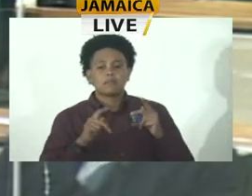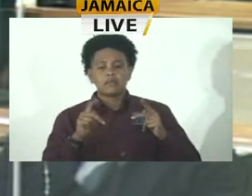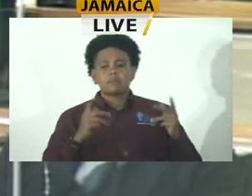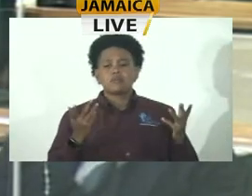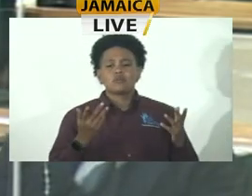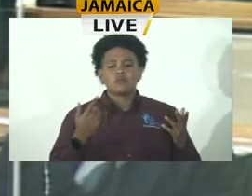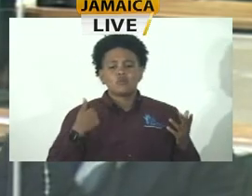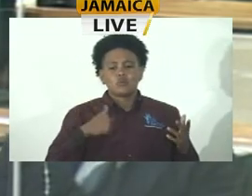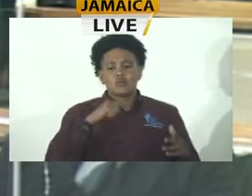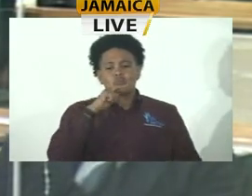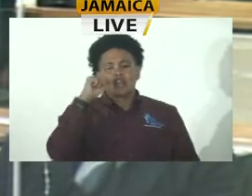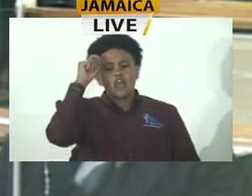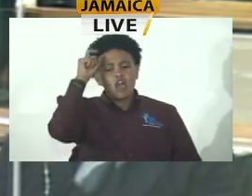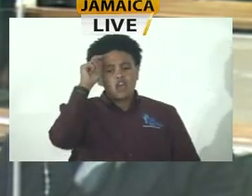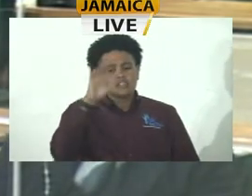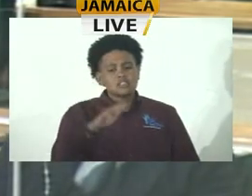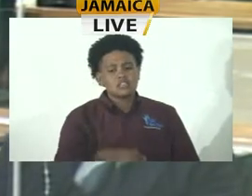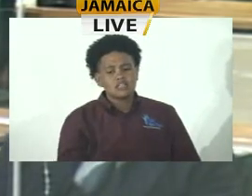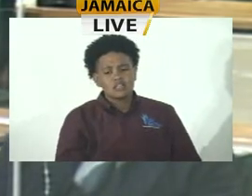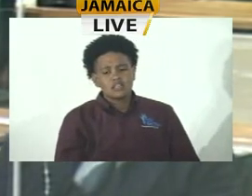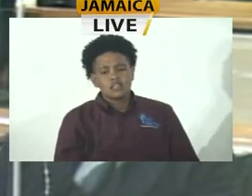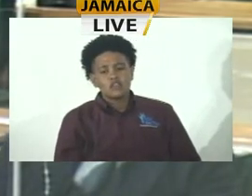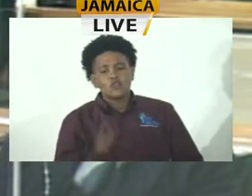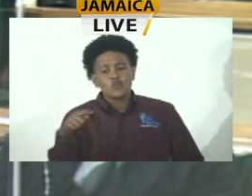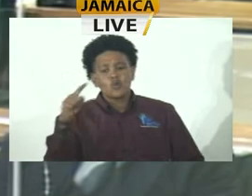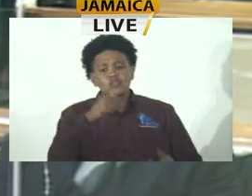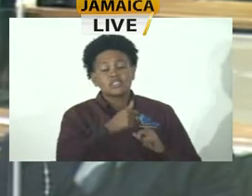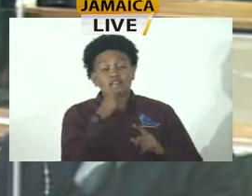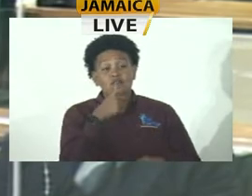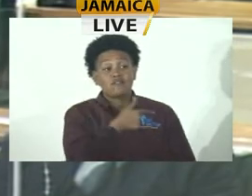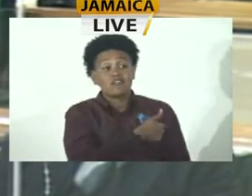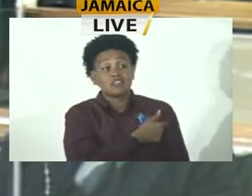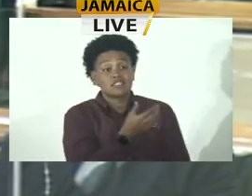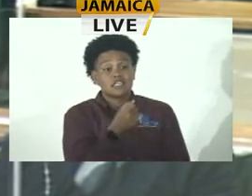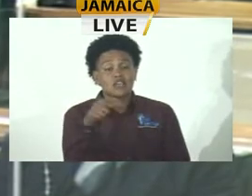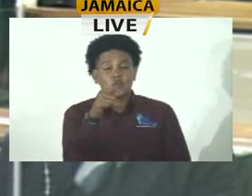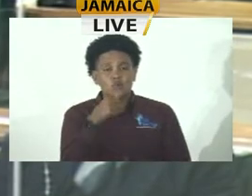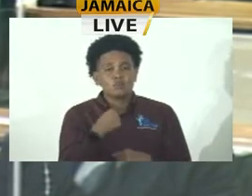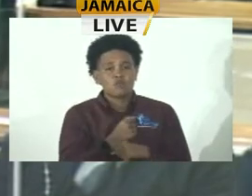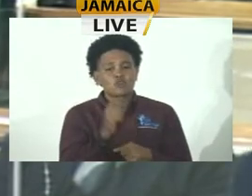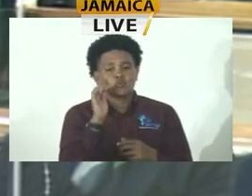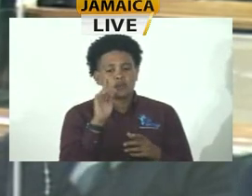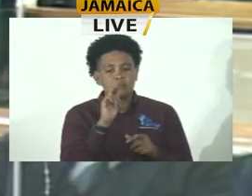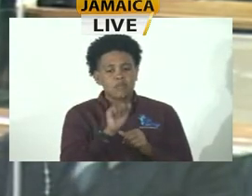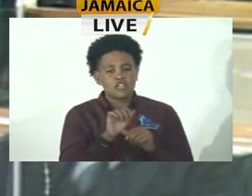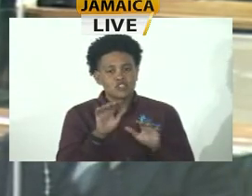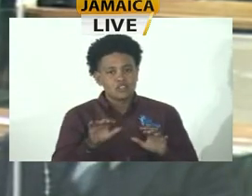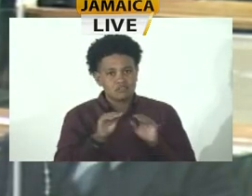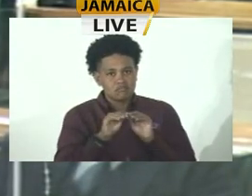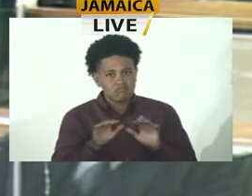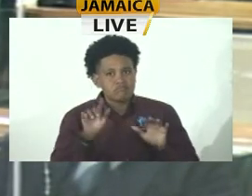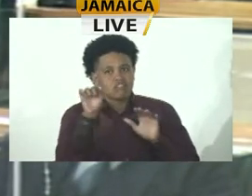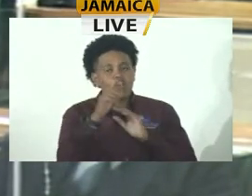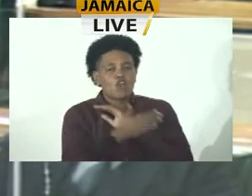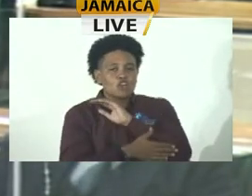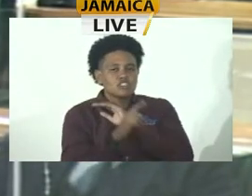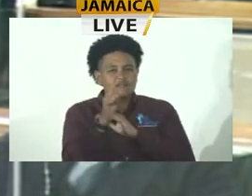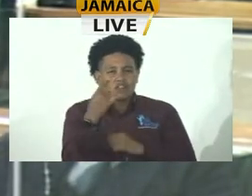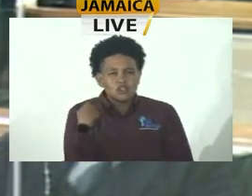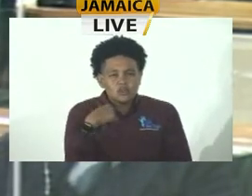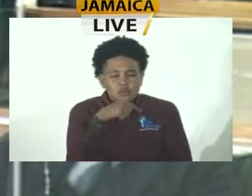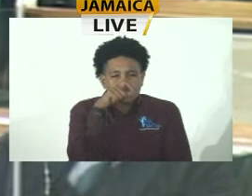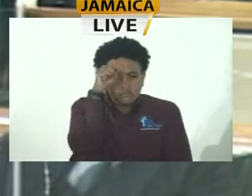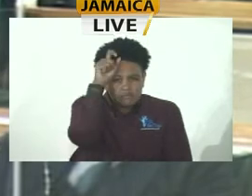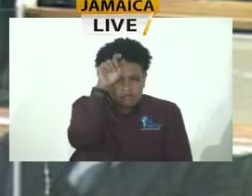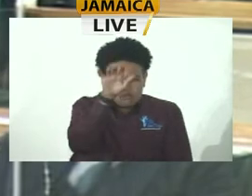speaker we understand that those who have the vaccines those who produce it they're going to make sure that they get